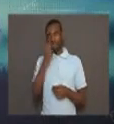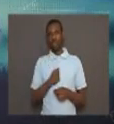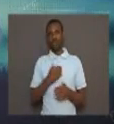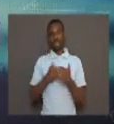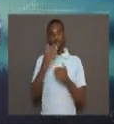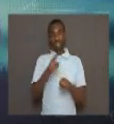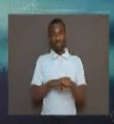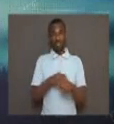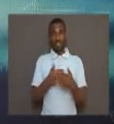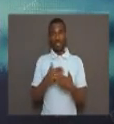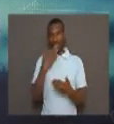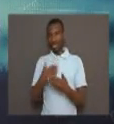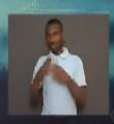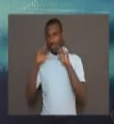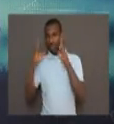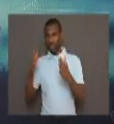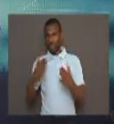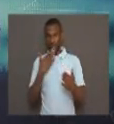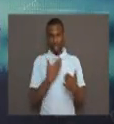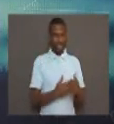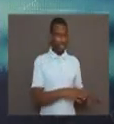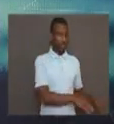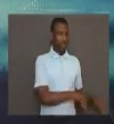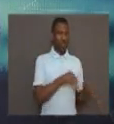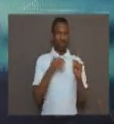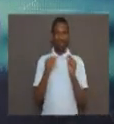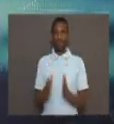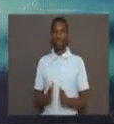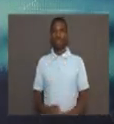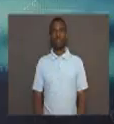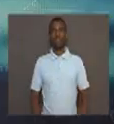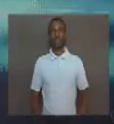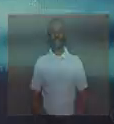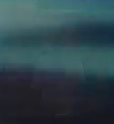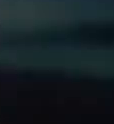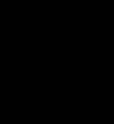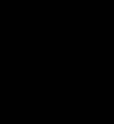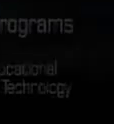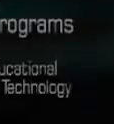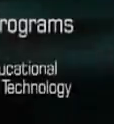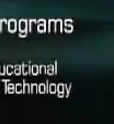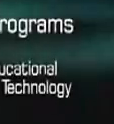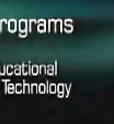studies. Until next time, thank you, teacher. Thank you, students.